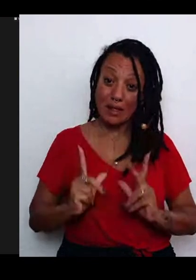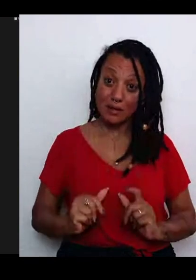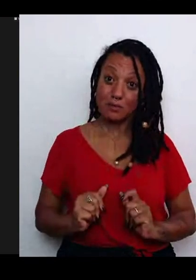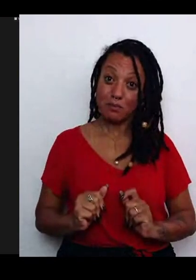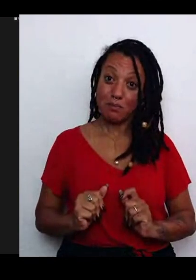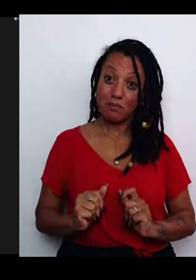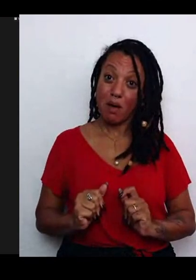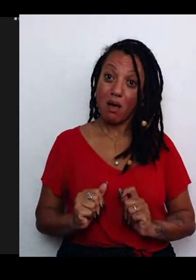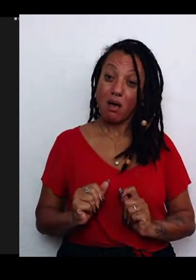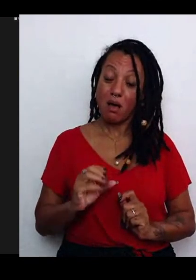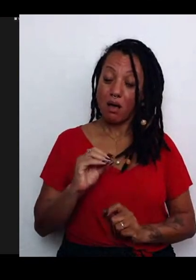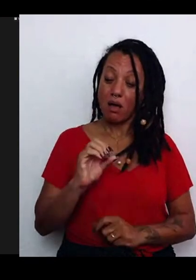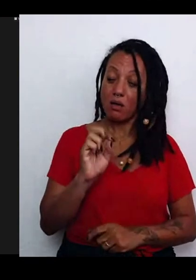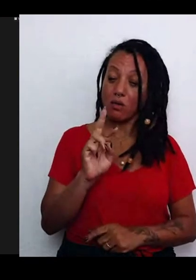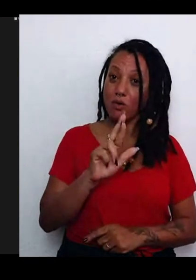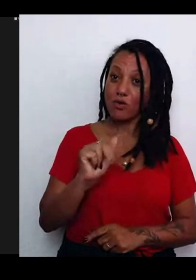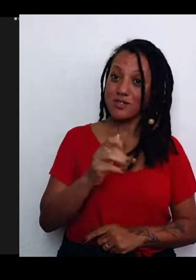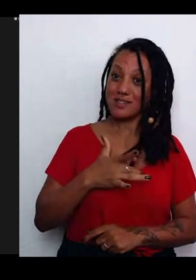Massachusetts